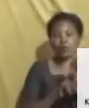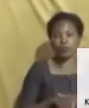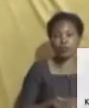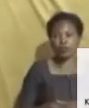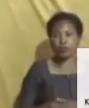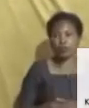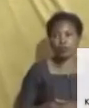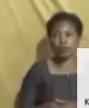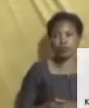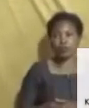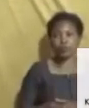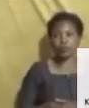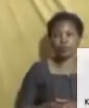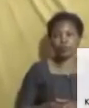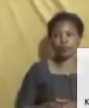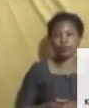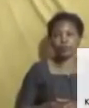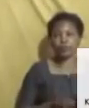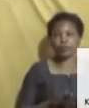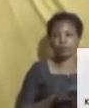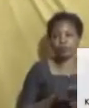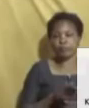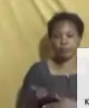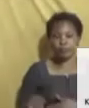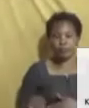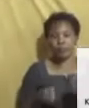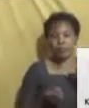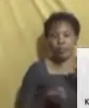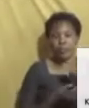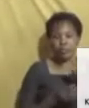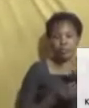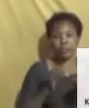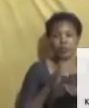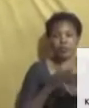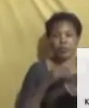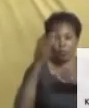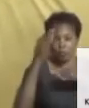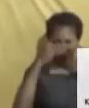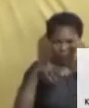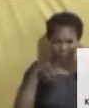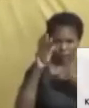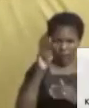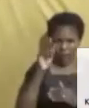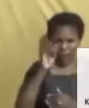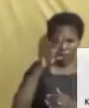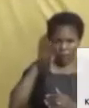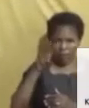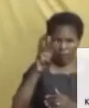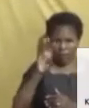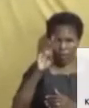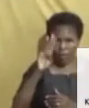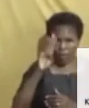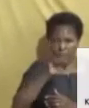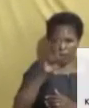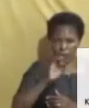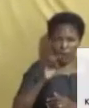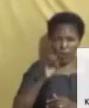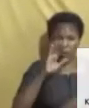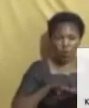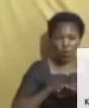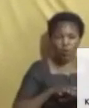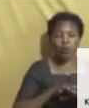Now, let's look at the definition given by Professor Nubweze on what this constituent